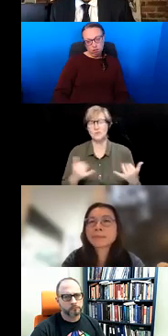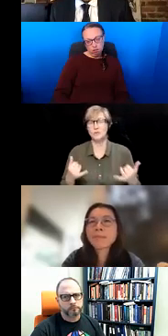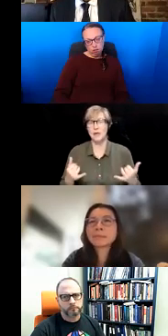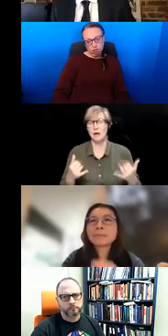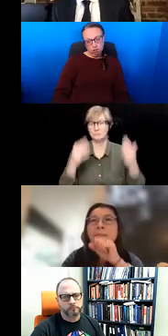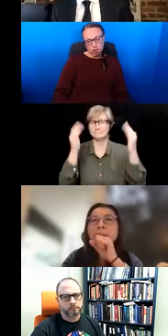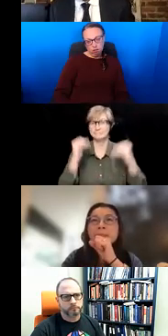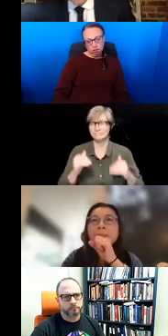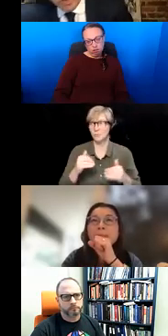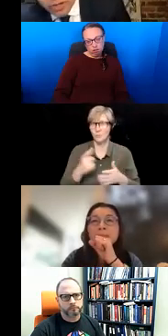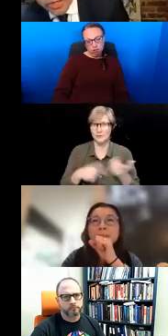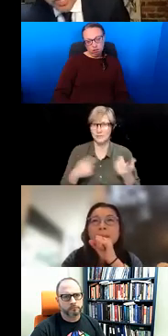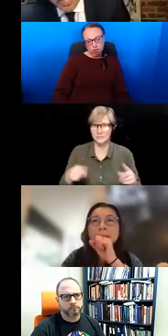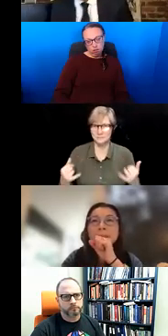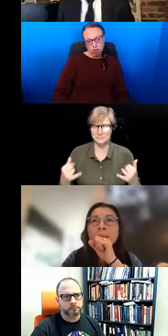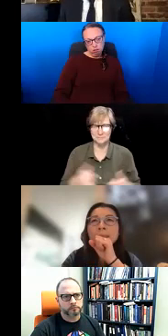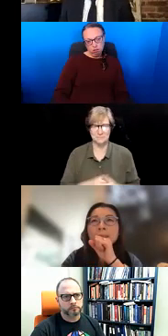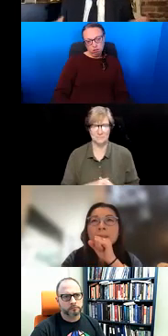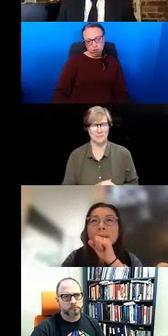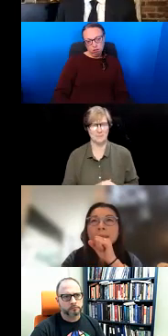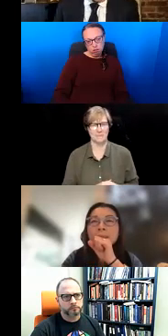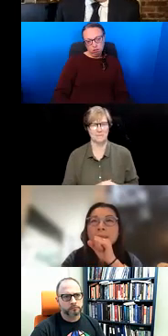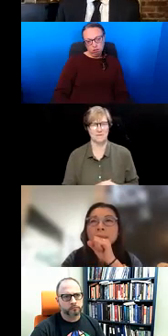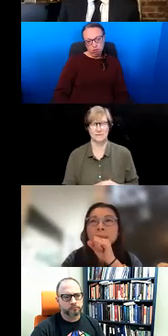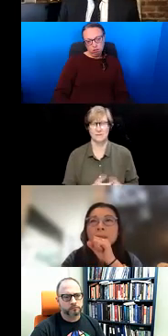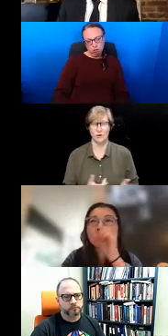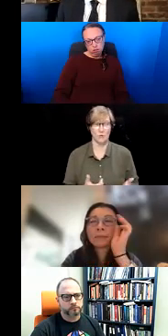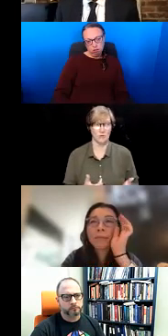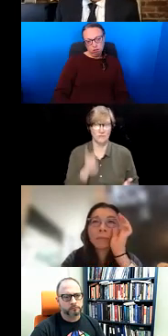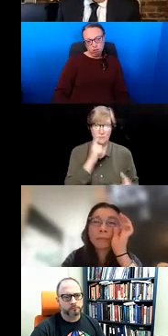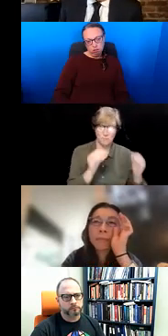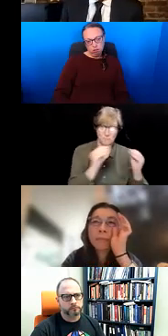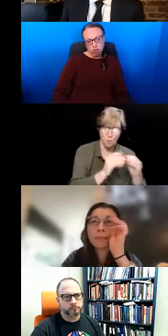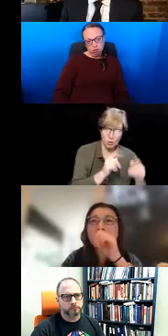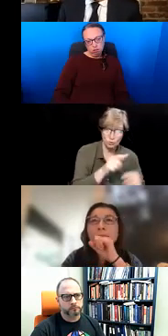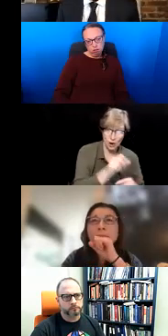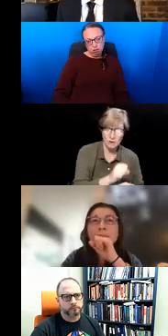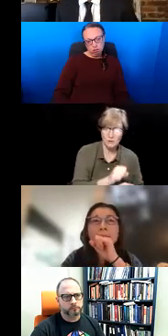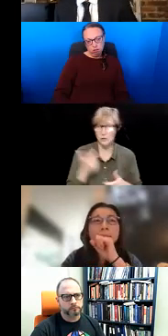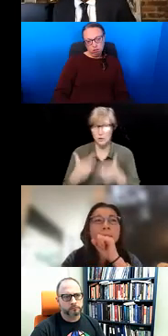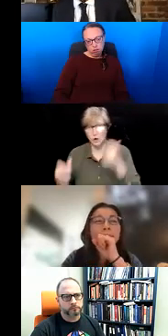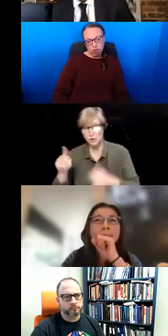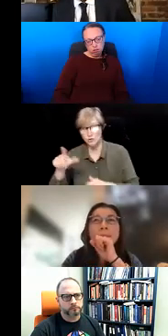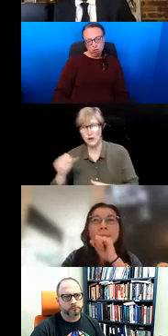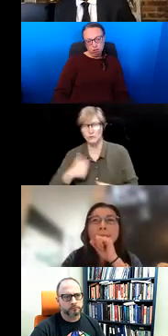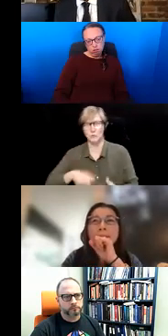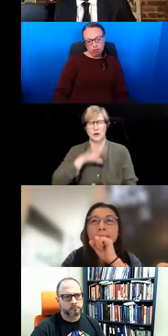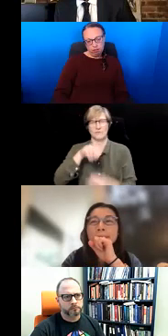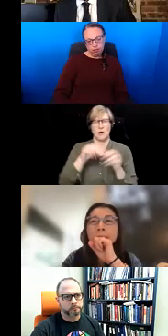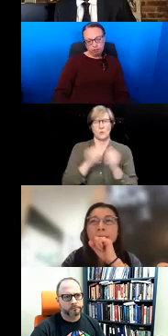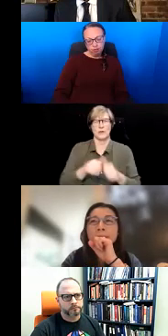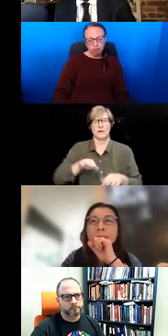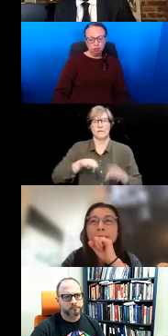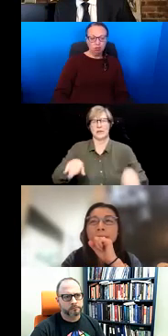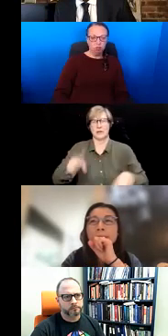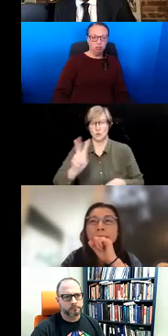regards. So as far as larger and more trials, we're engaged in several trials now, including a phase 2 clinical trial in which